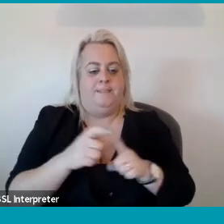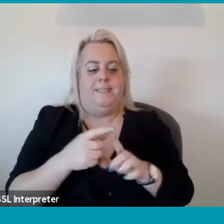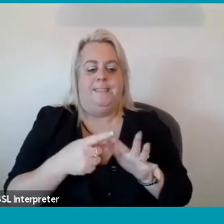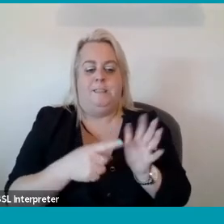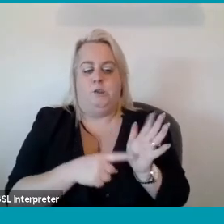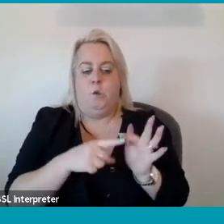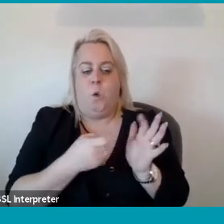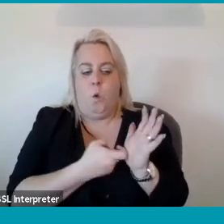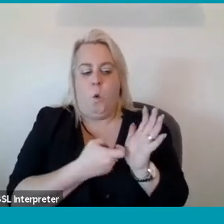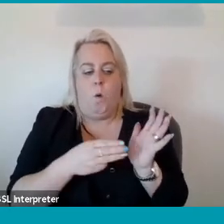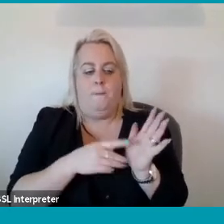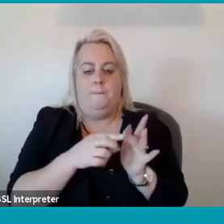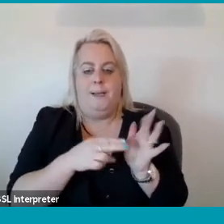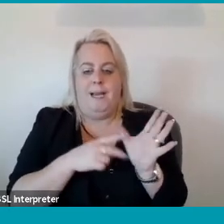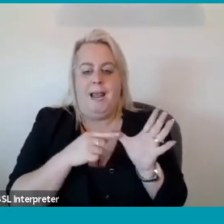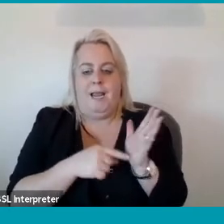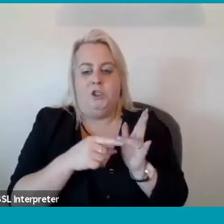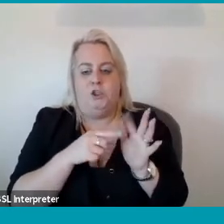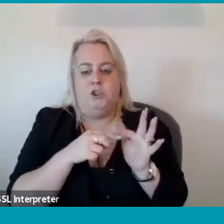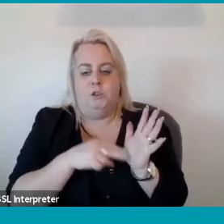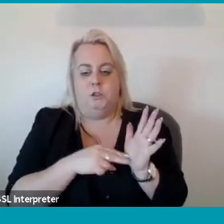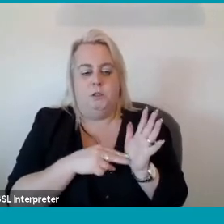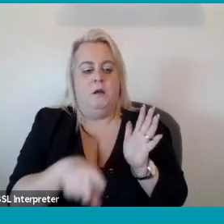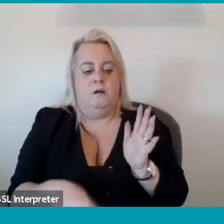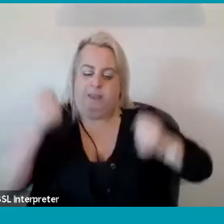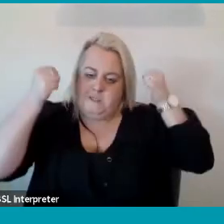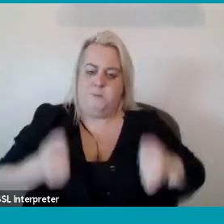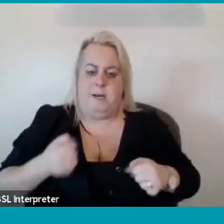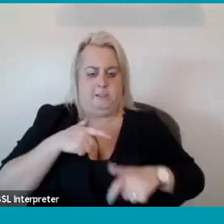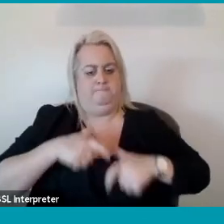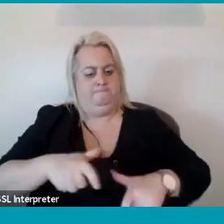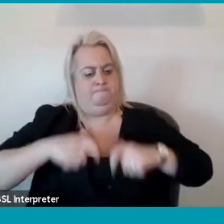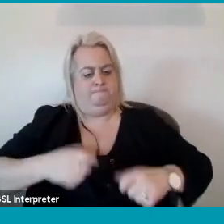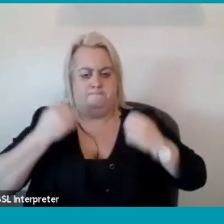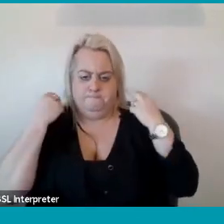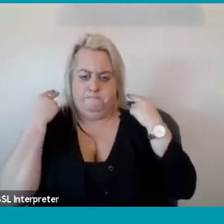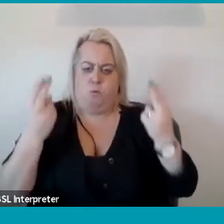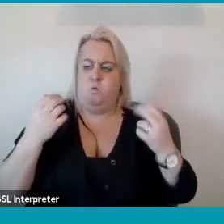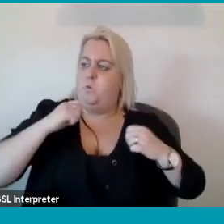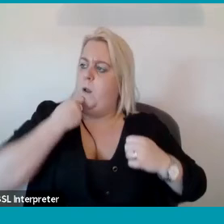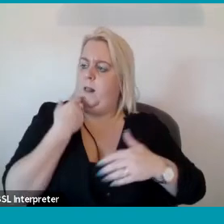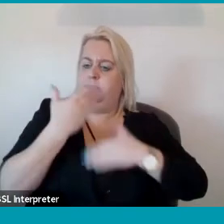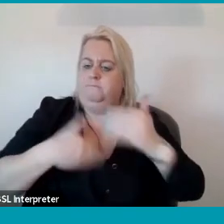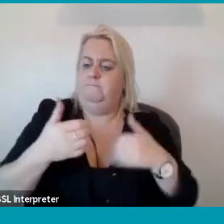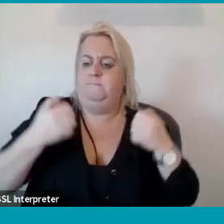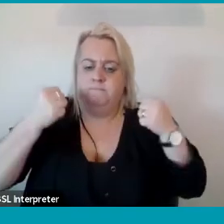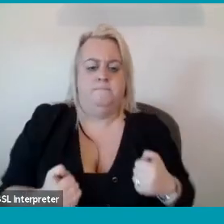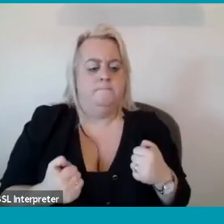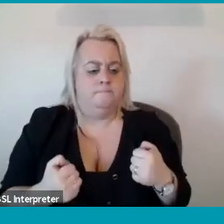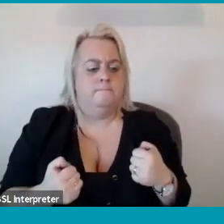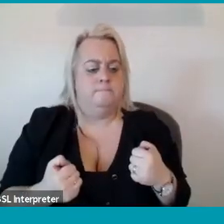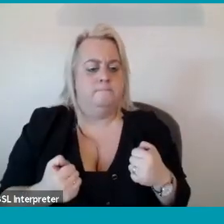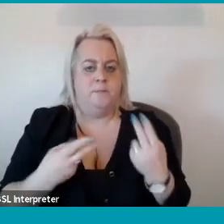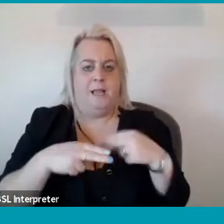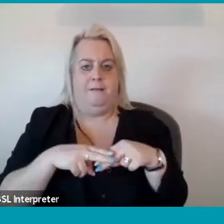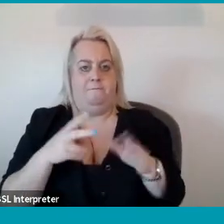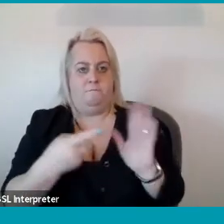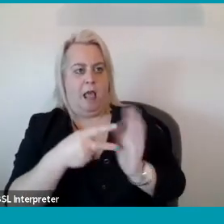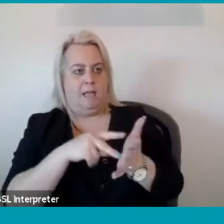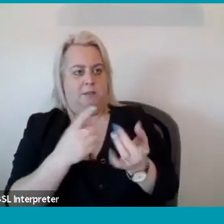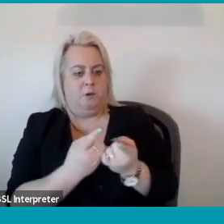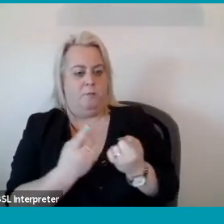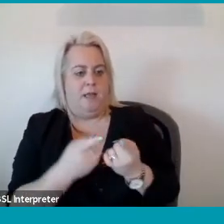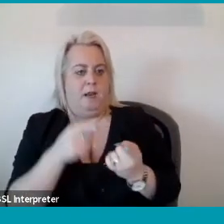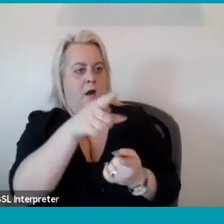don't work, or we'll come against barriers that we haven't anticipated, or something that we've planned, something goes wrong. And so